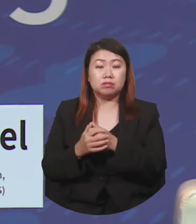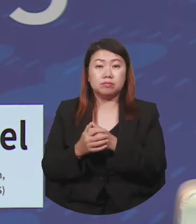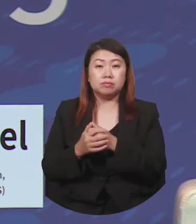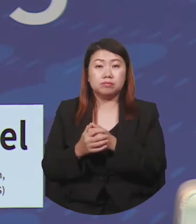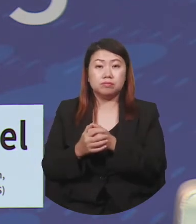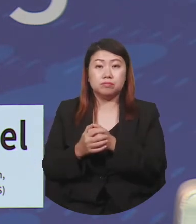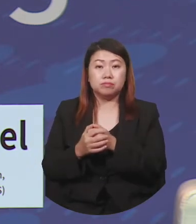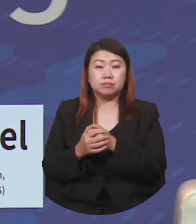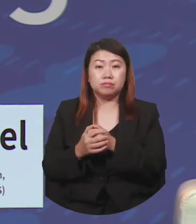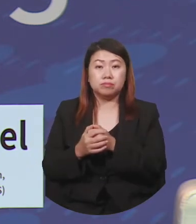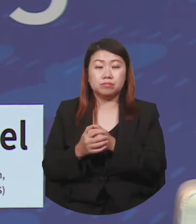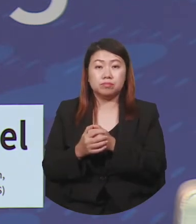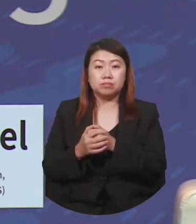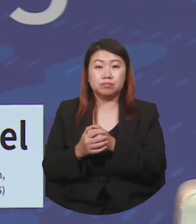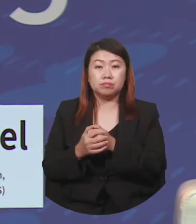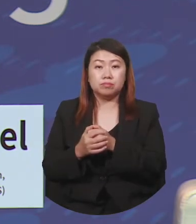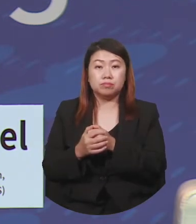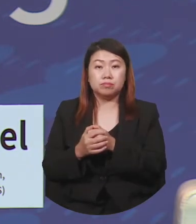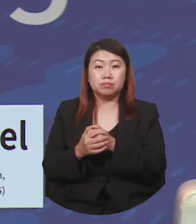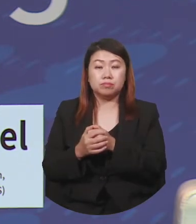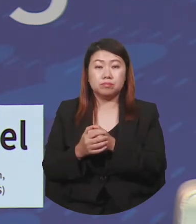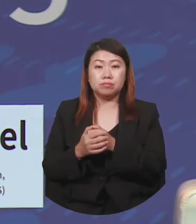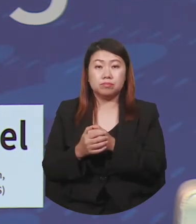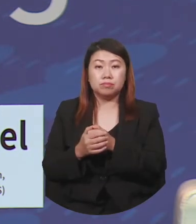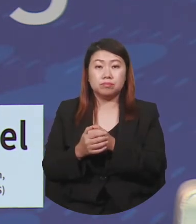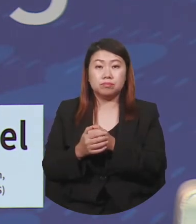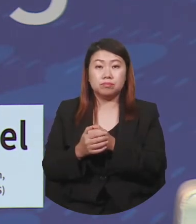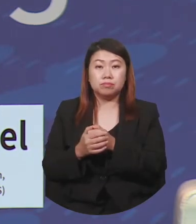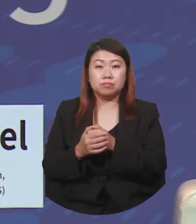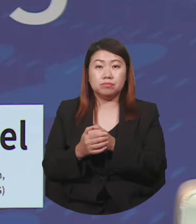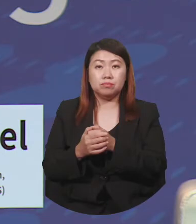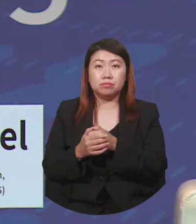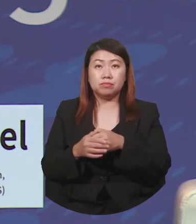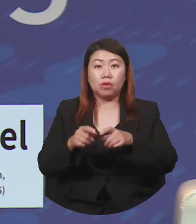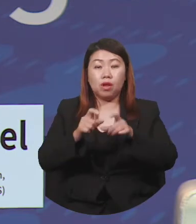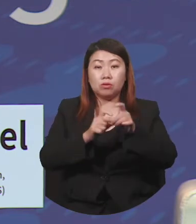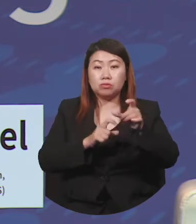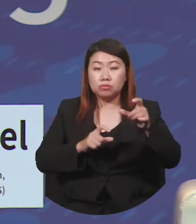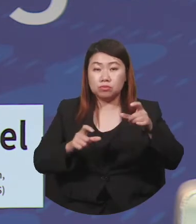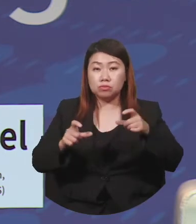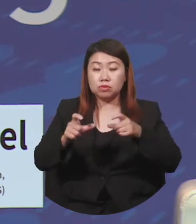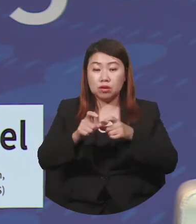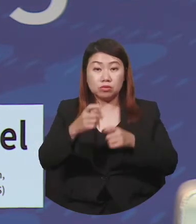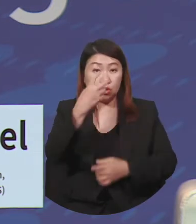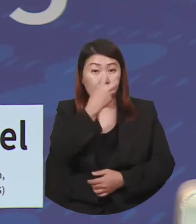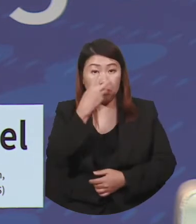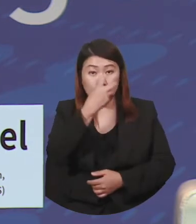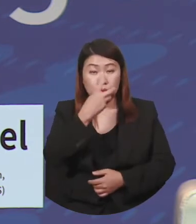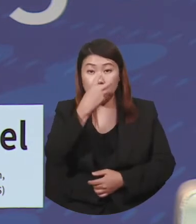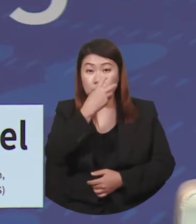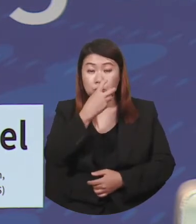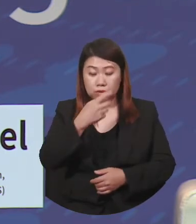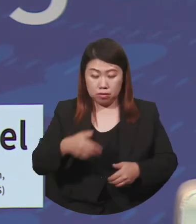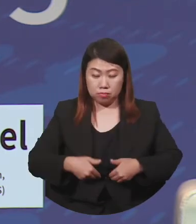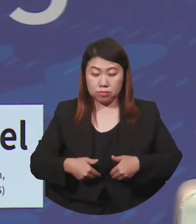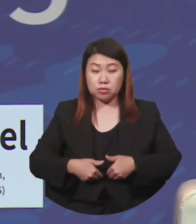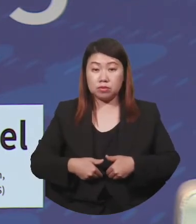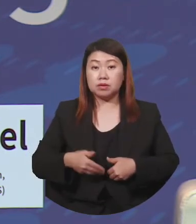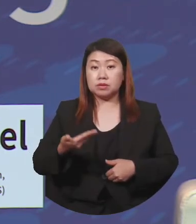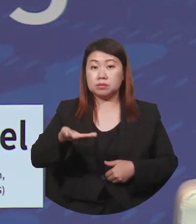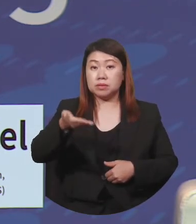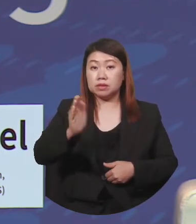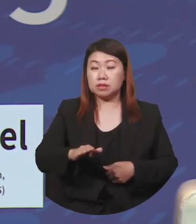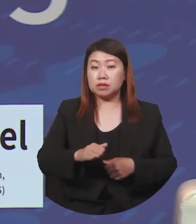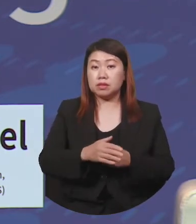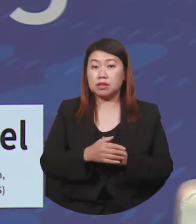think it further, development cooperation could play maybe more a role as for development